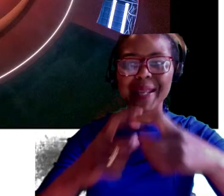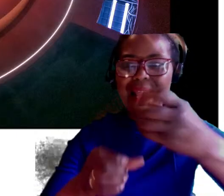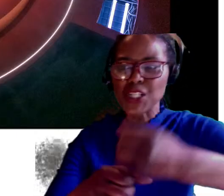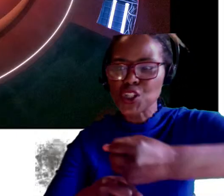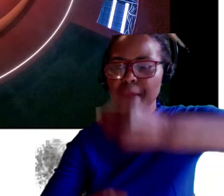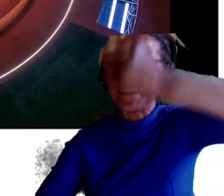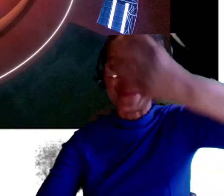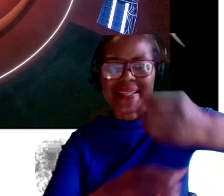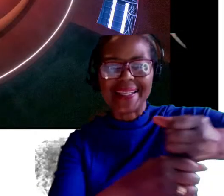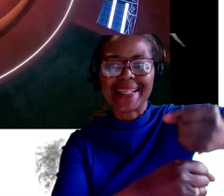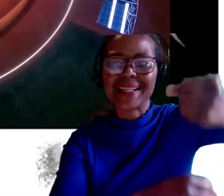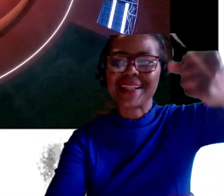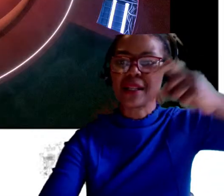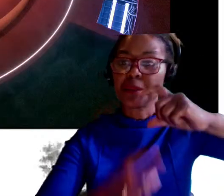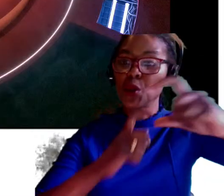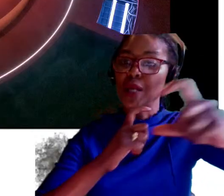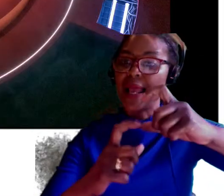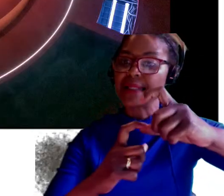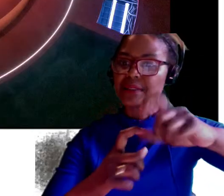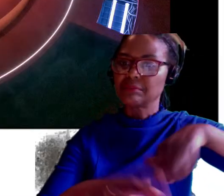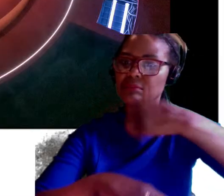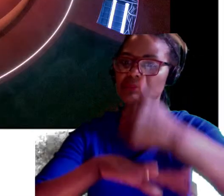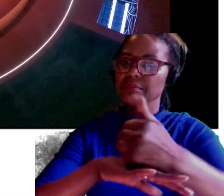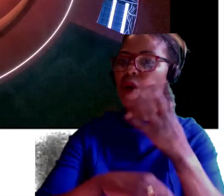invented sometime in the mid-21st century,